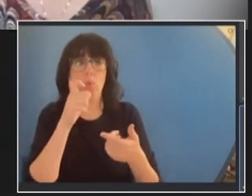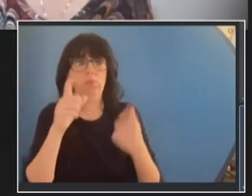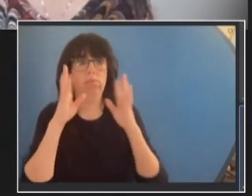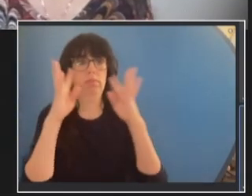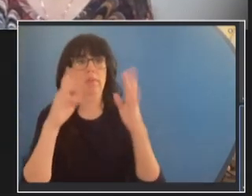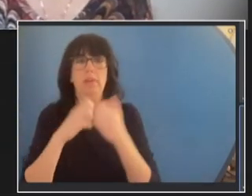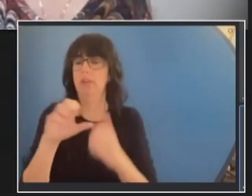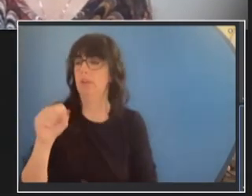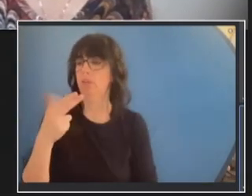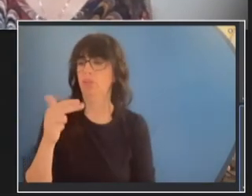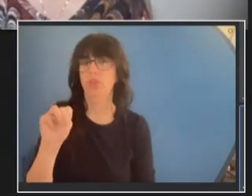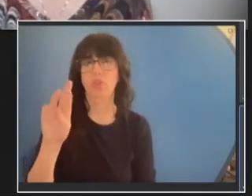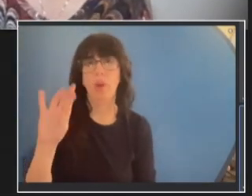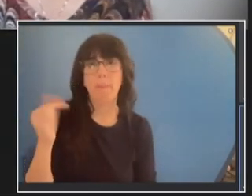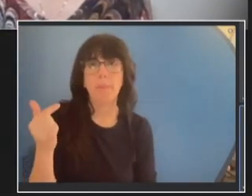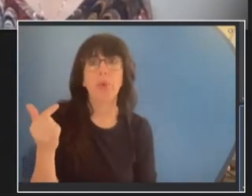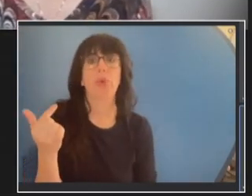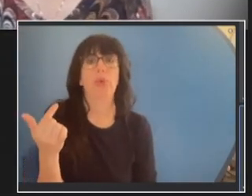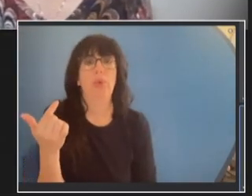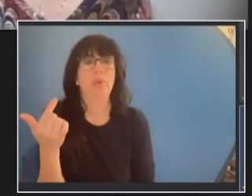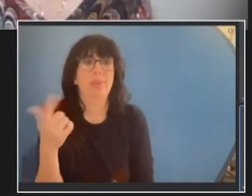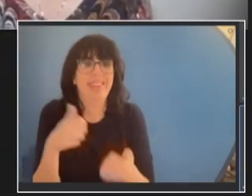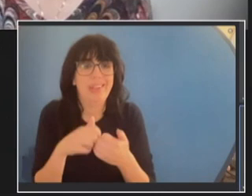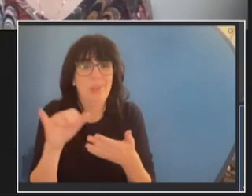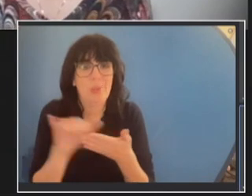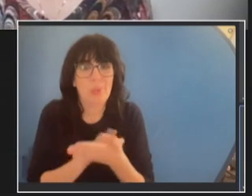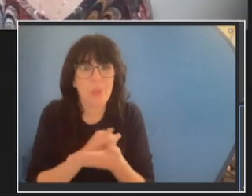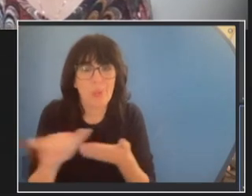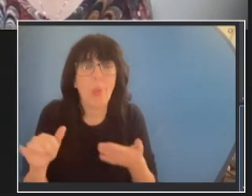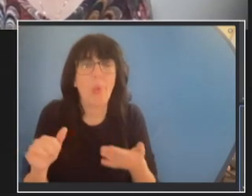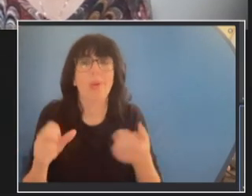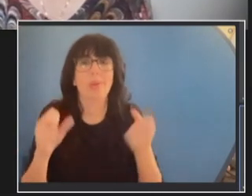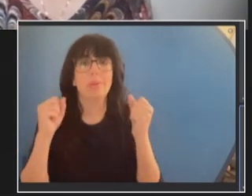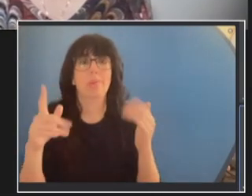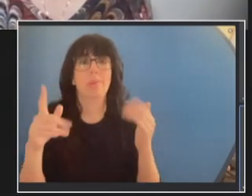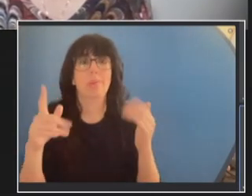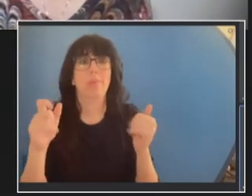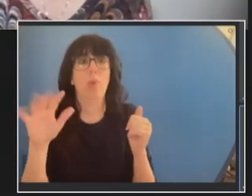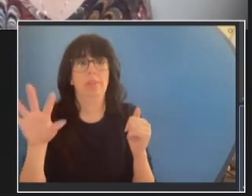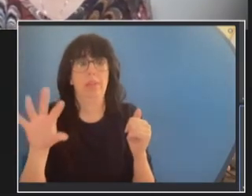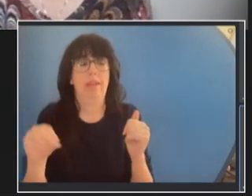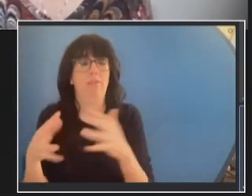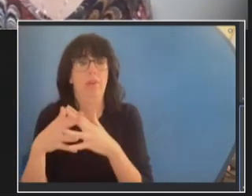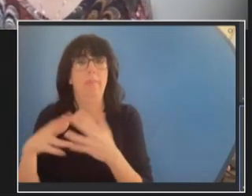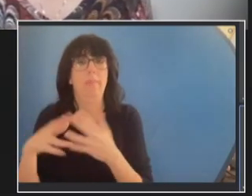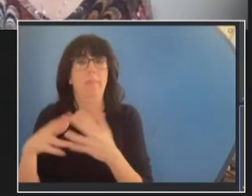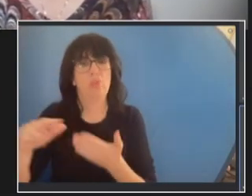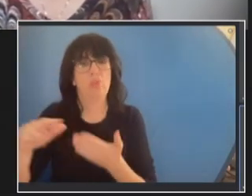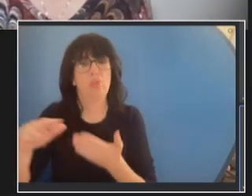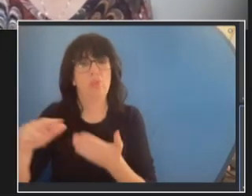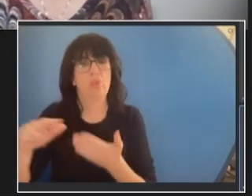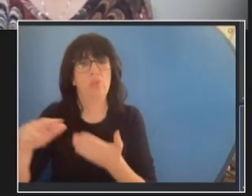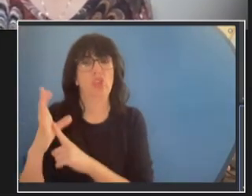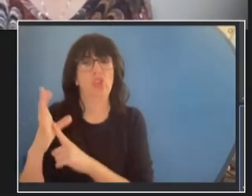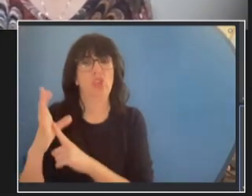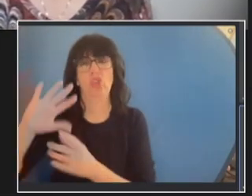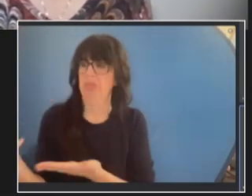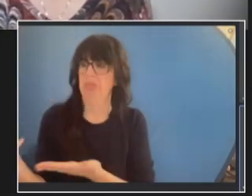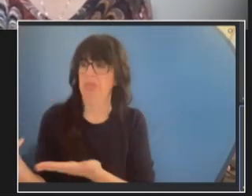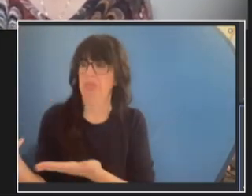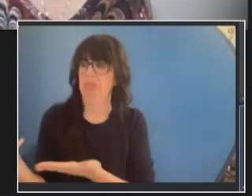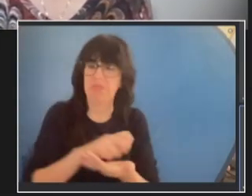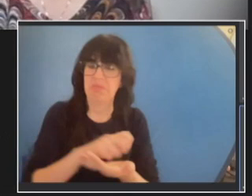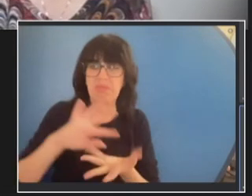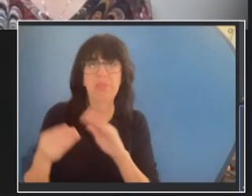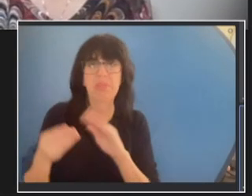largest repository of African-American research and culture in the United States. People